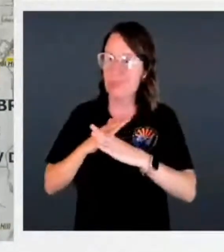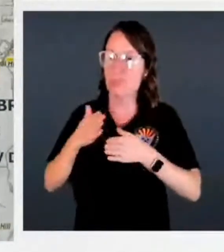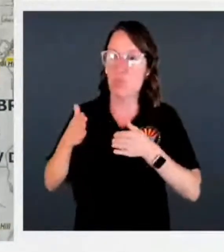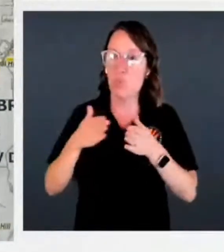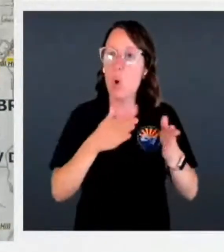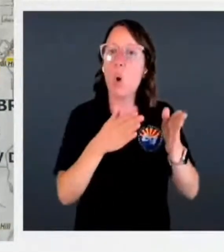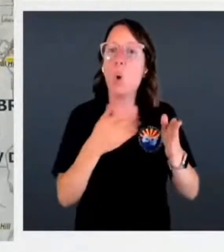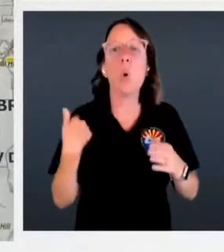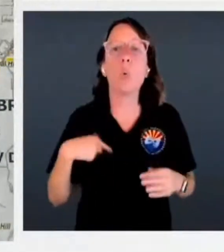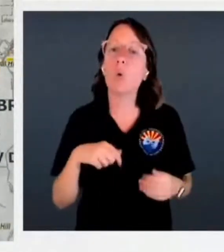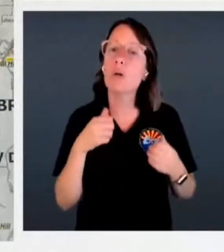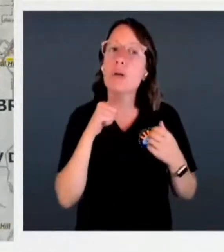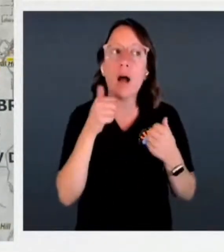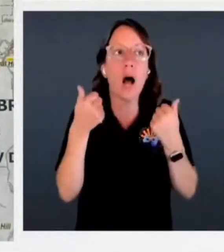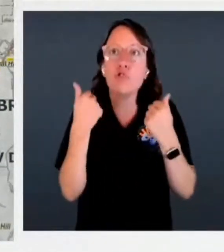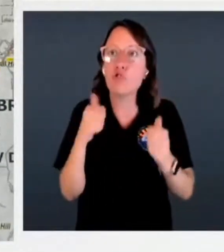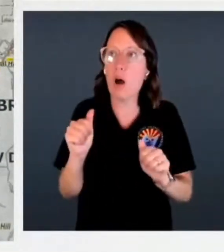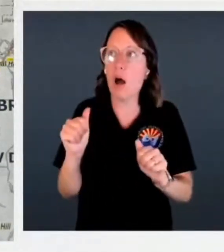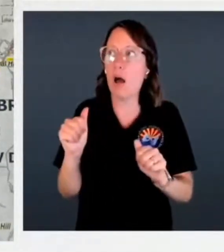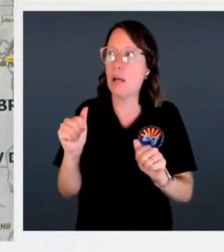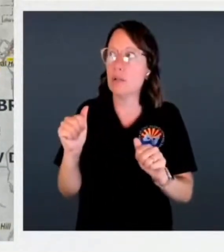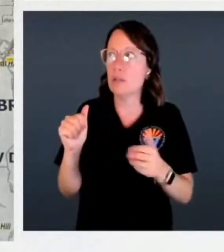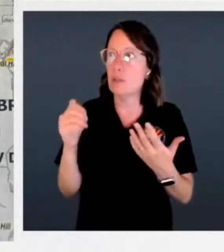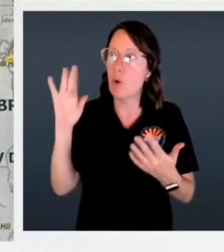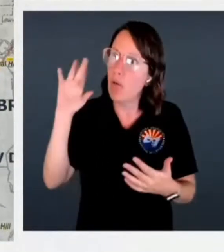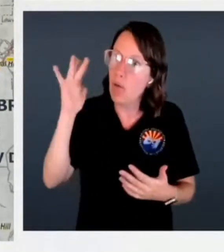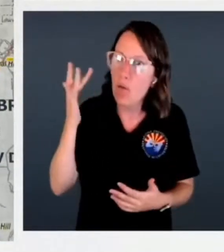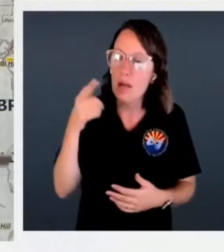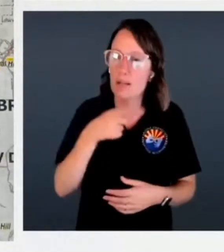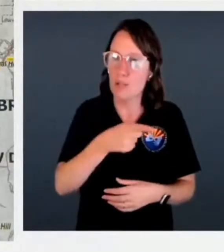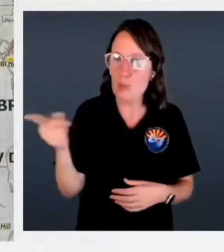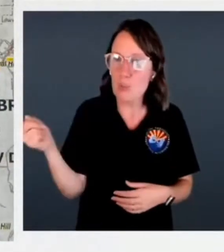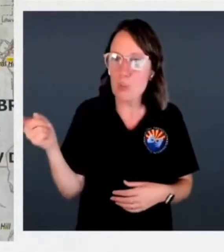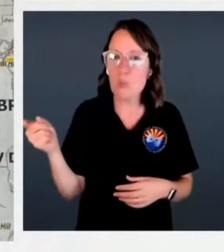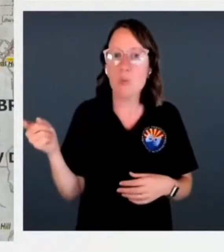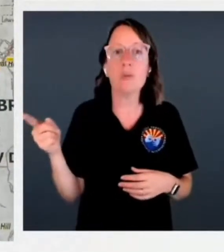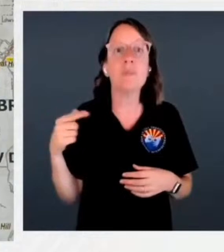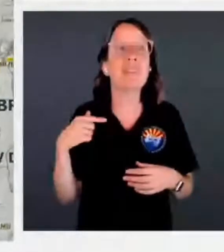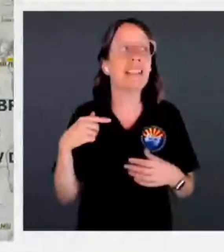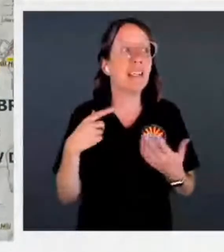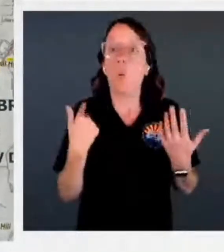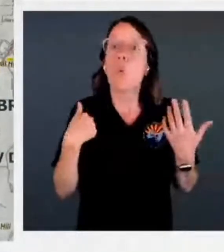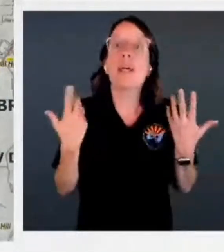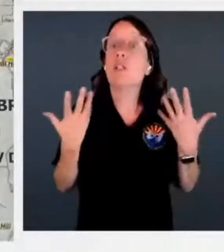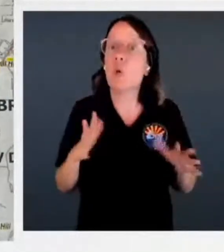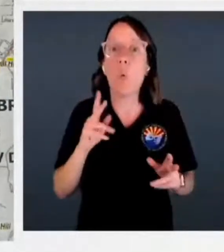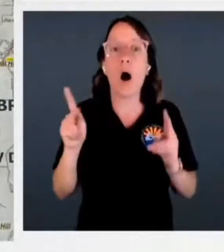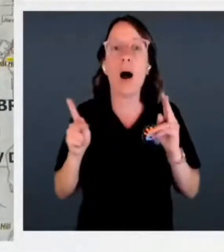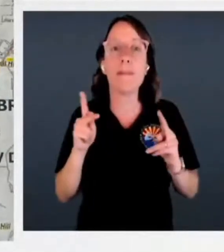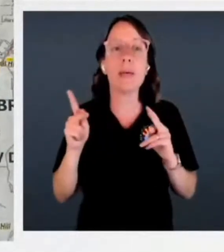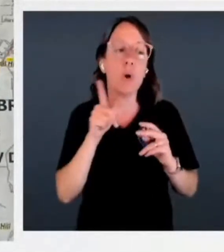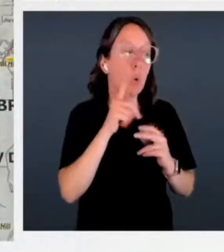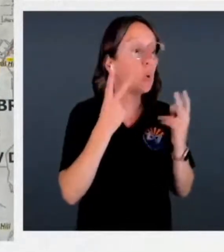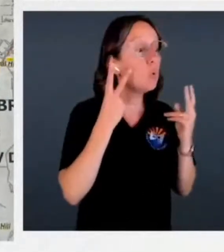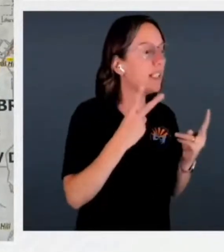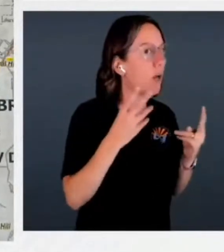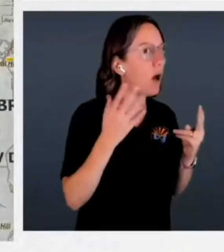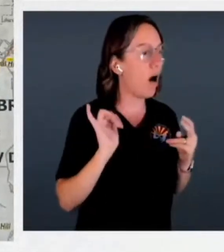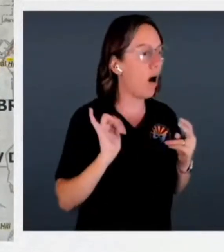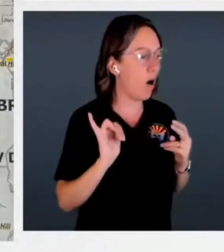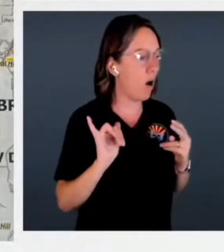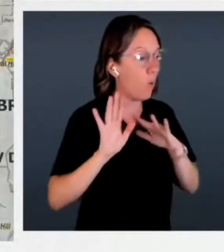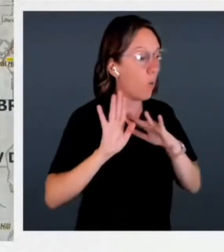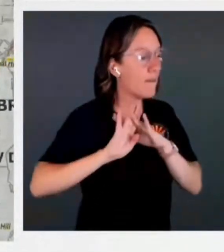unfair to you that want to get home. But we have to make sure that people are not looting property, that are not coming in and causing all kinds